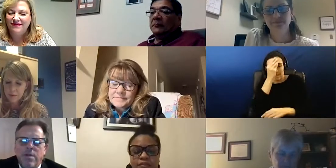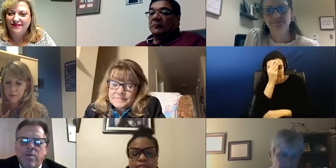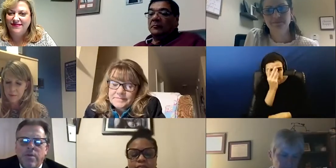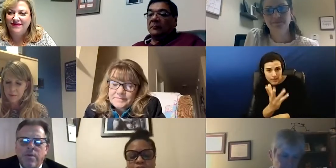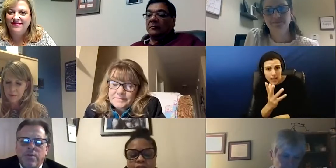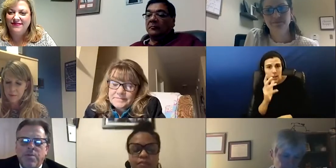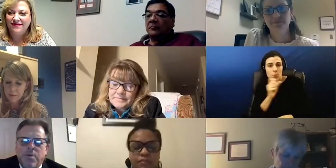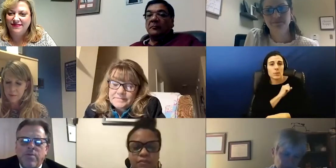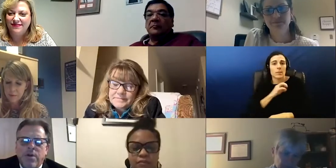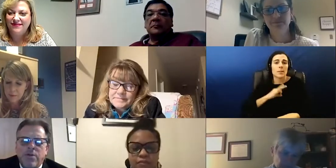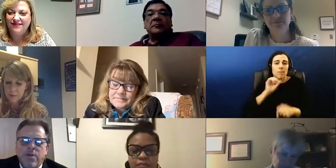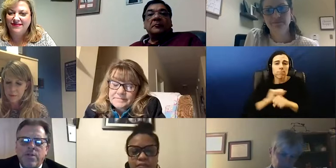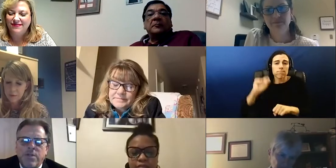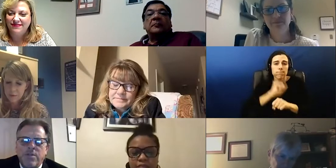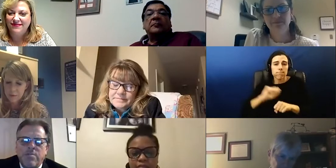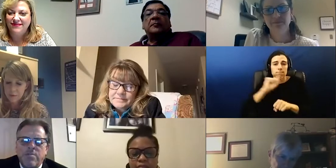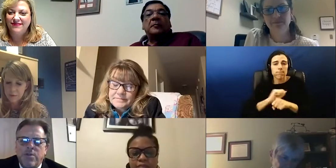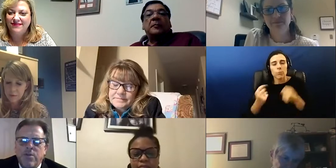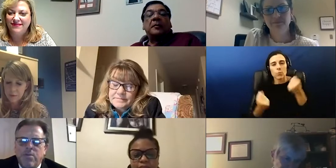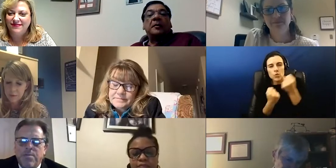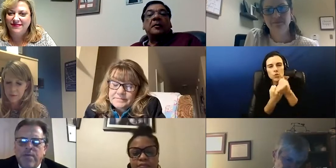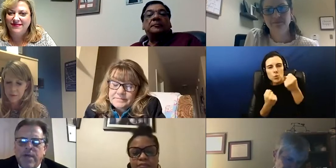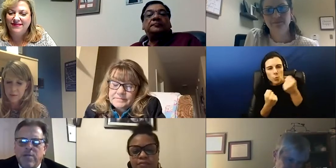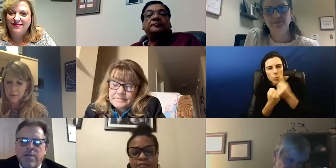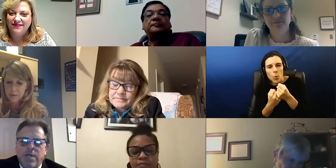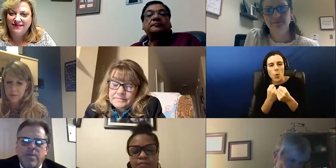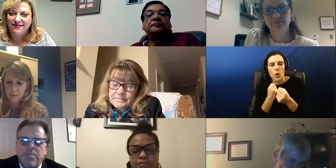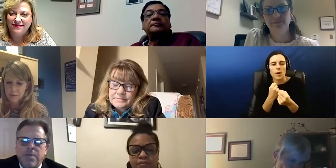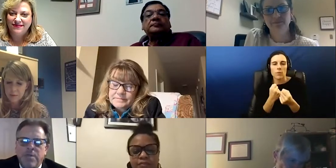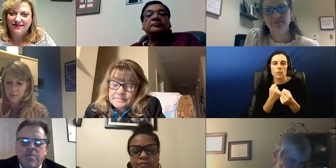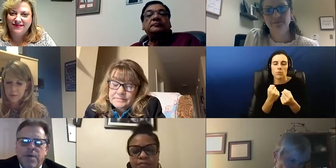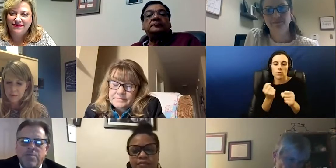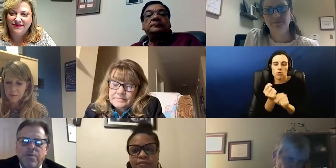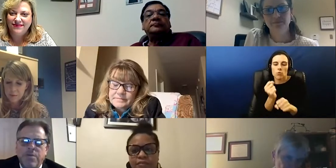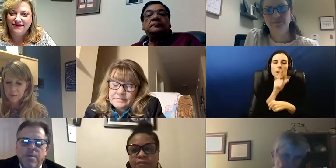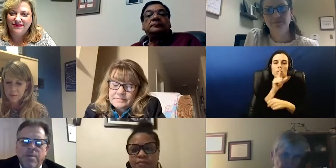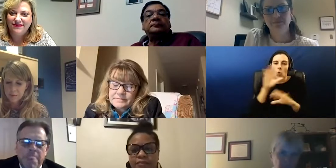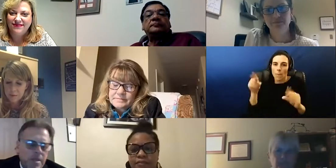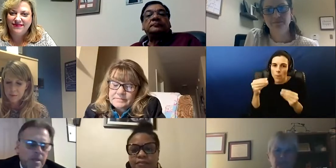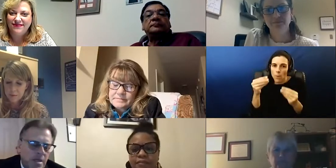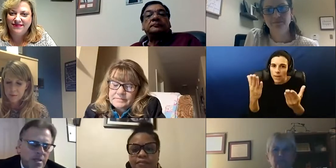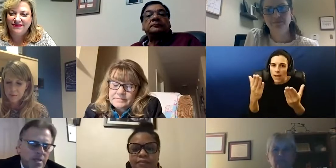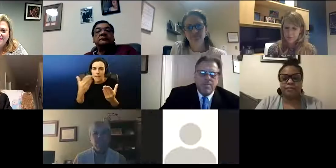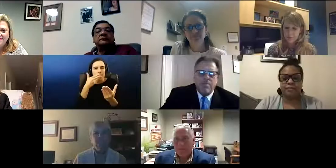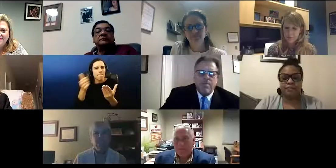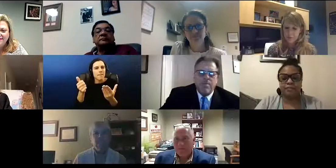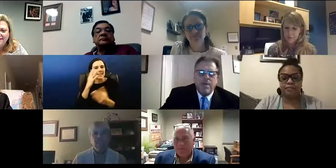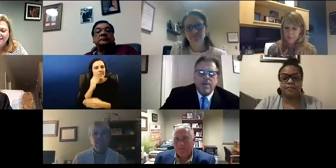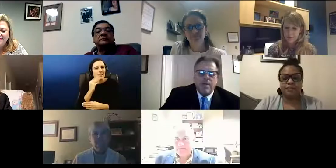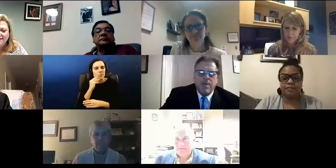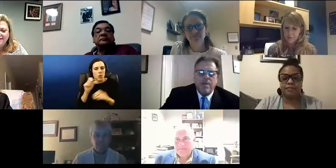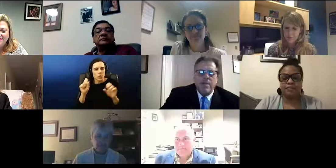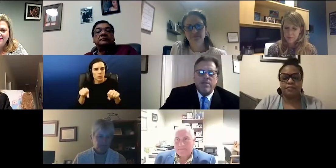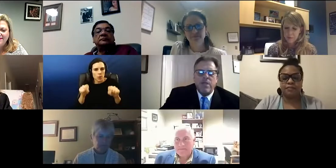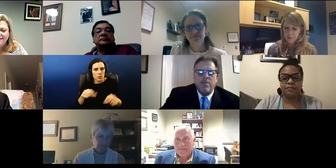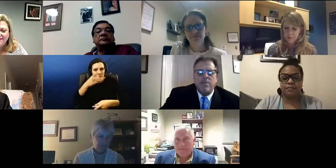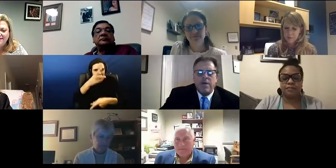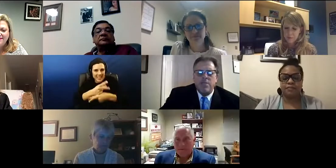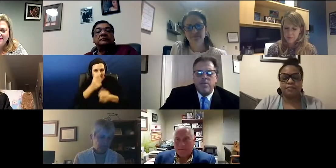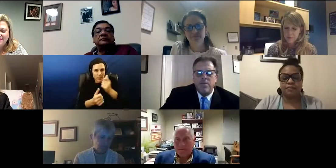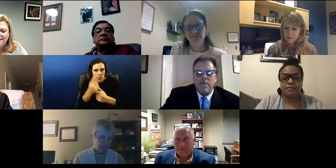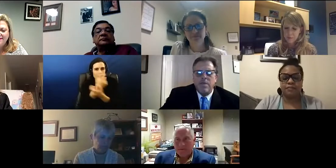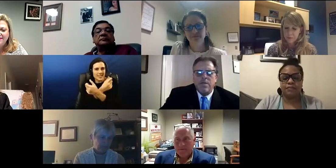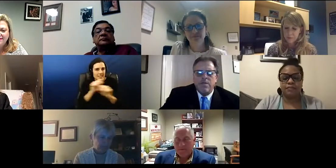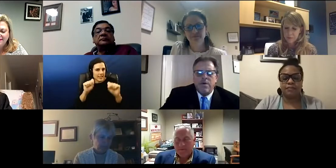with the support of our trustees to make sure we're providing the best experience possible and keeping everybody as safe as